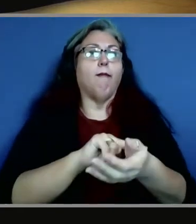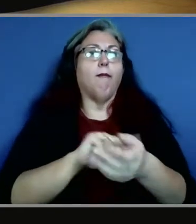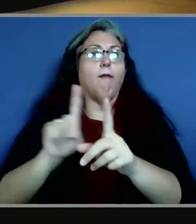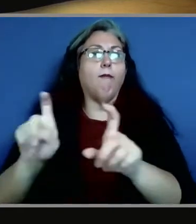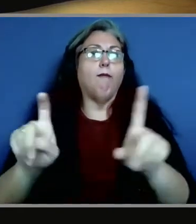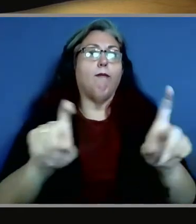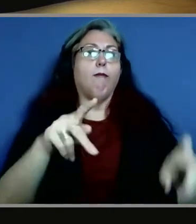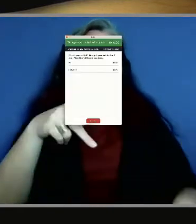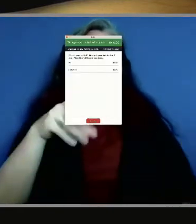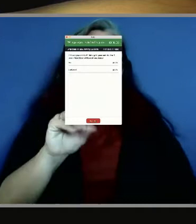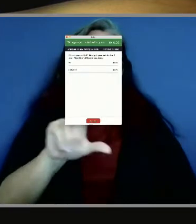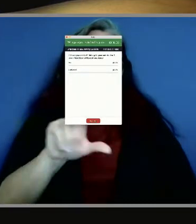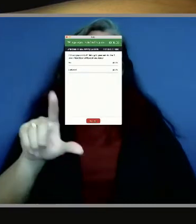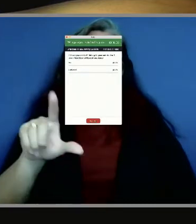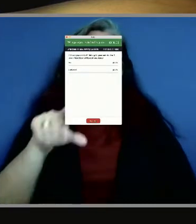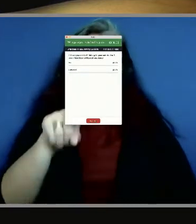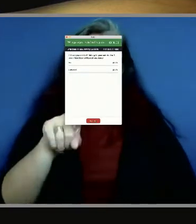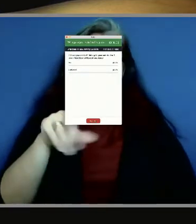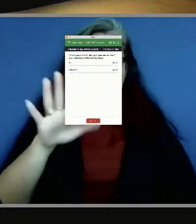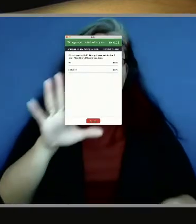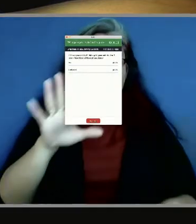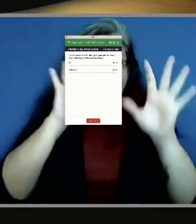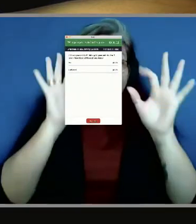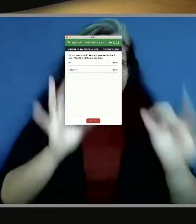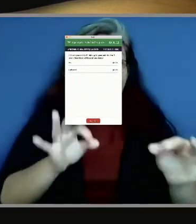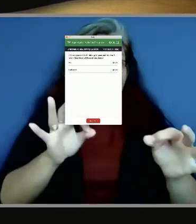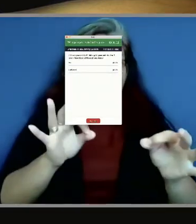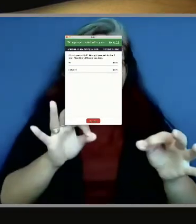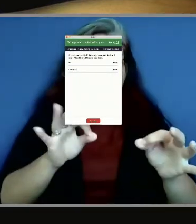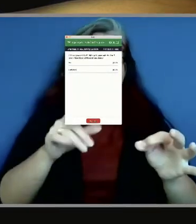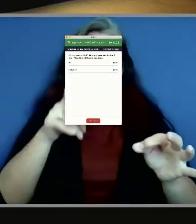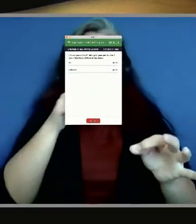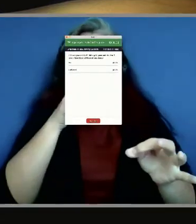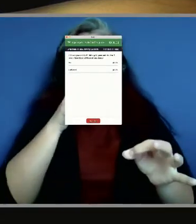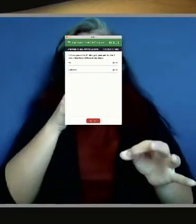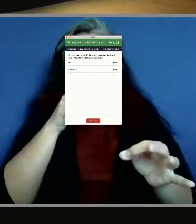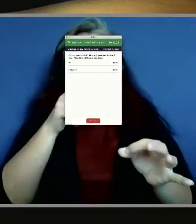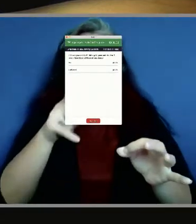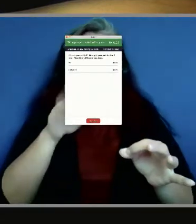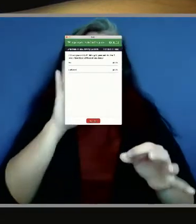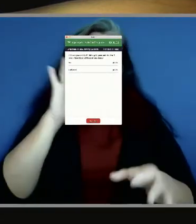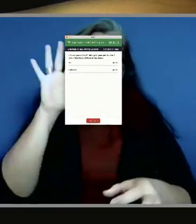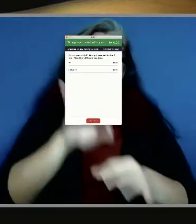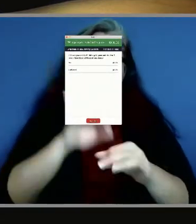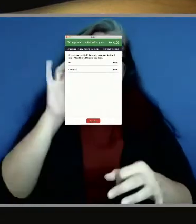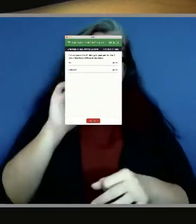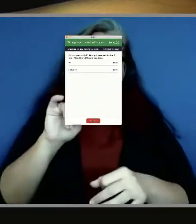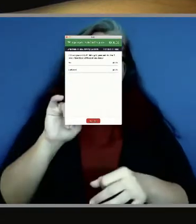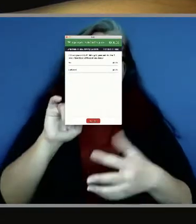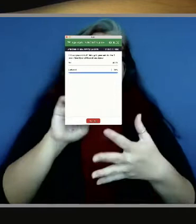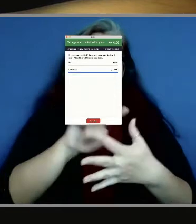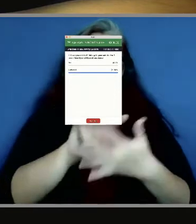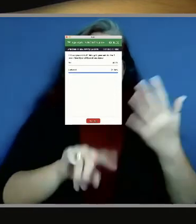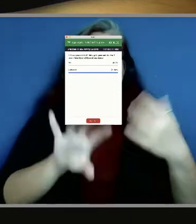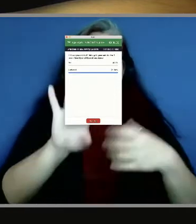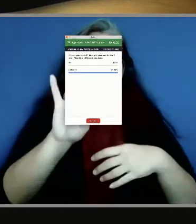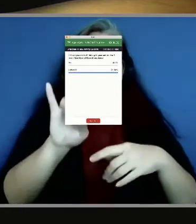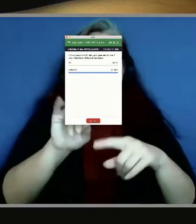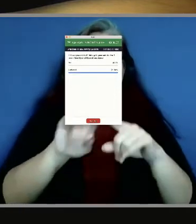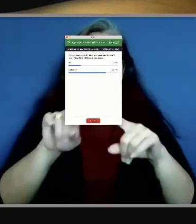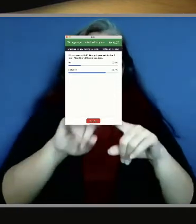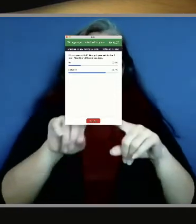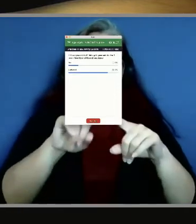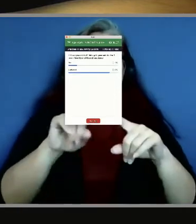audience. Have you decided who will get your vote for the 7 open Maui County